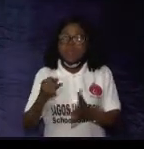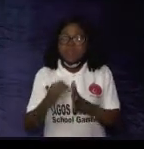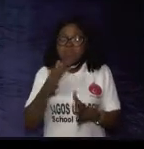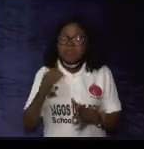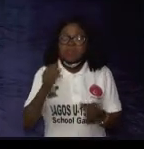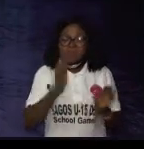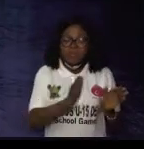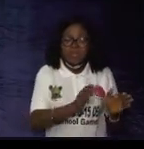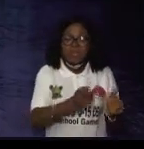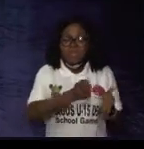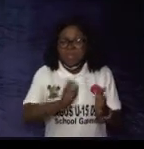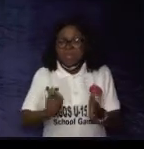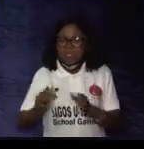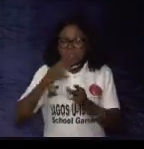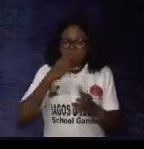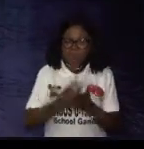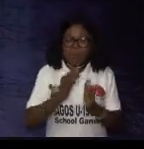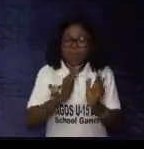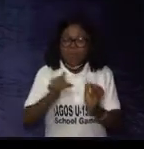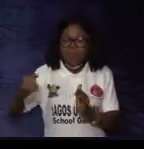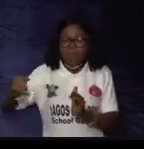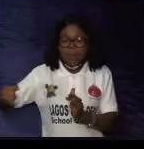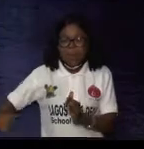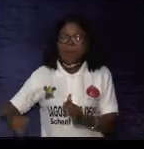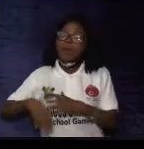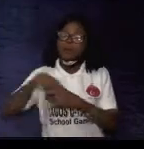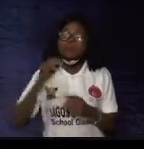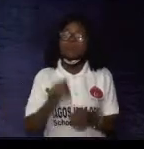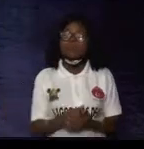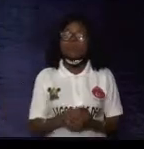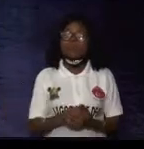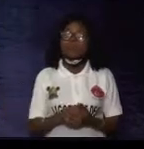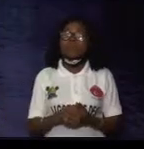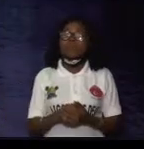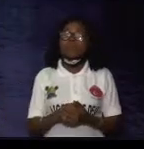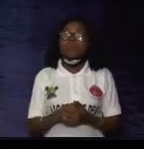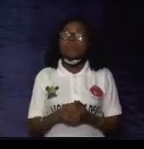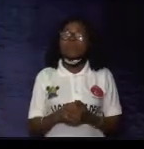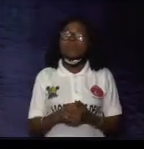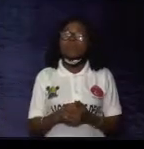this way, it may come up this way. That is mapping out.